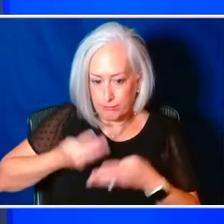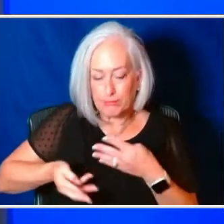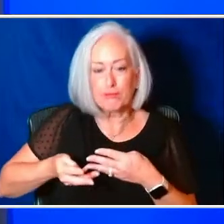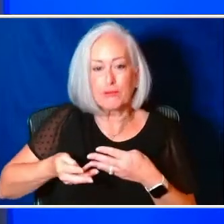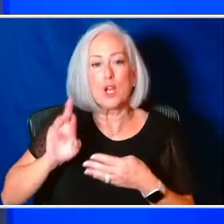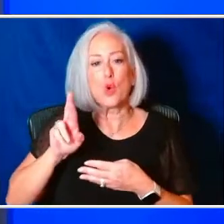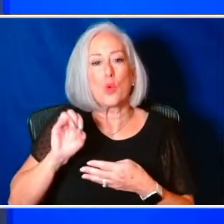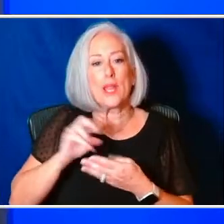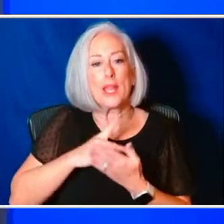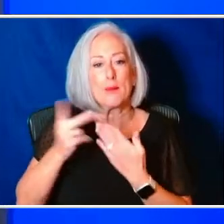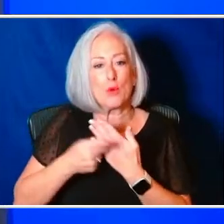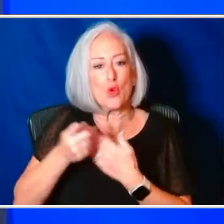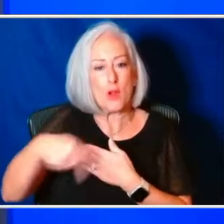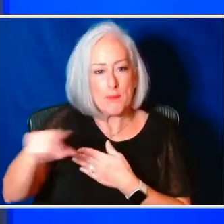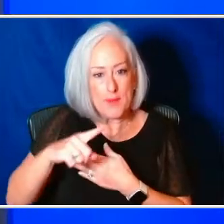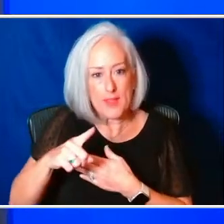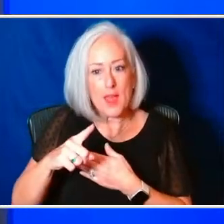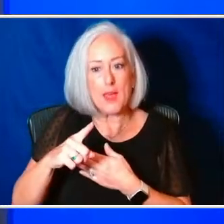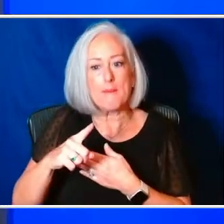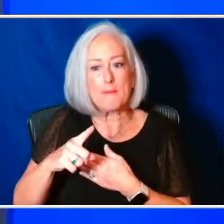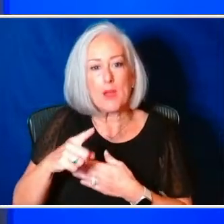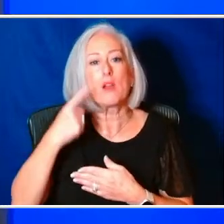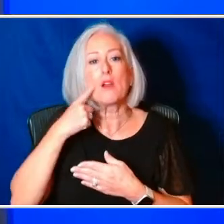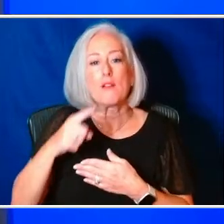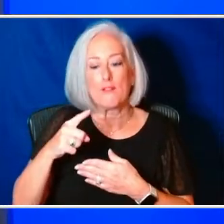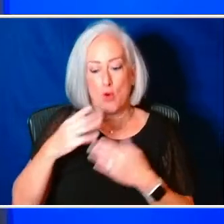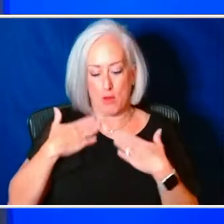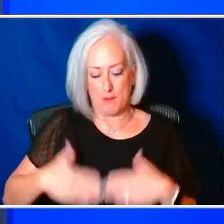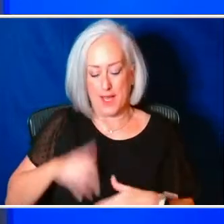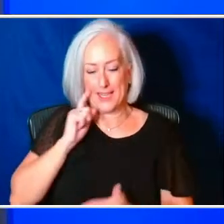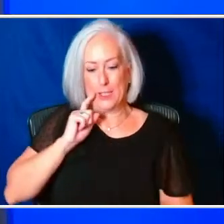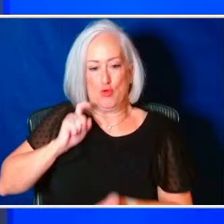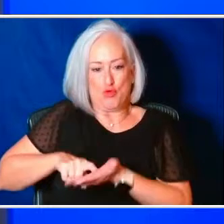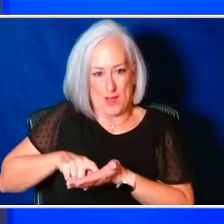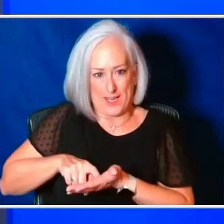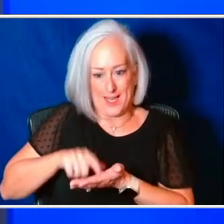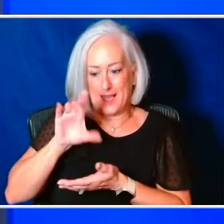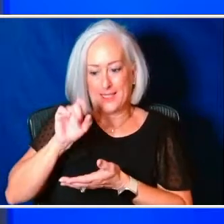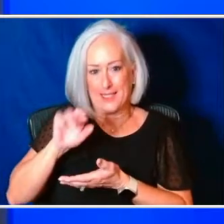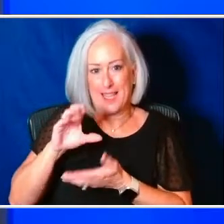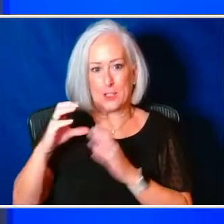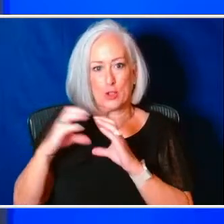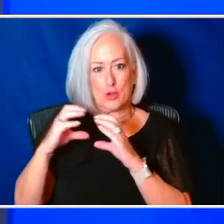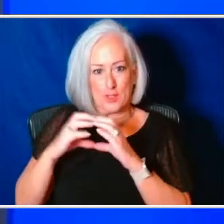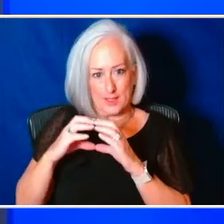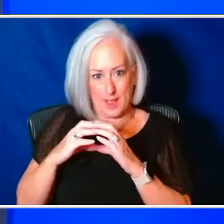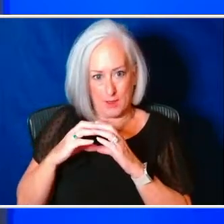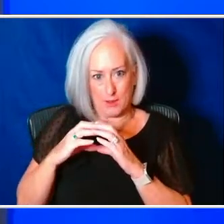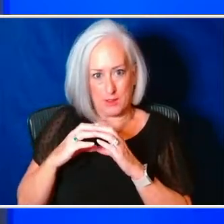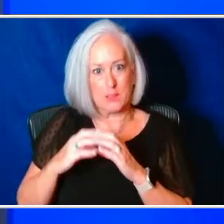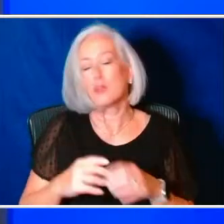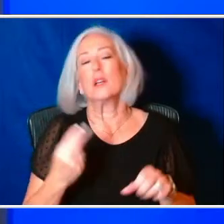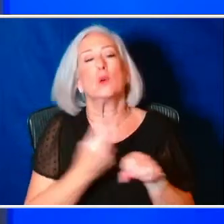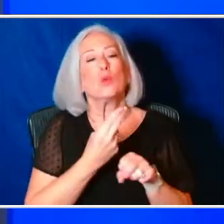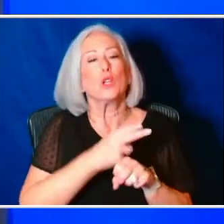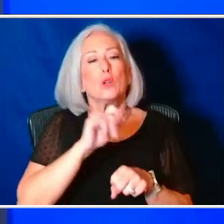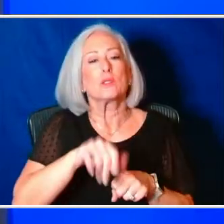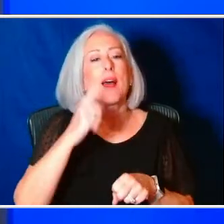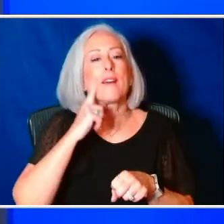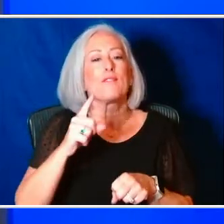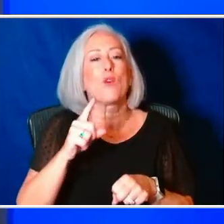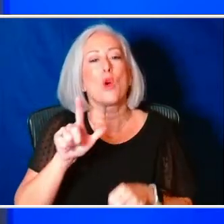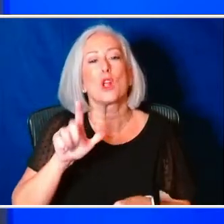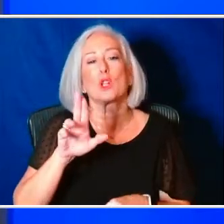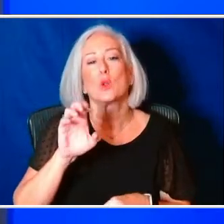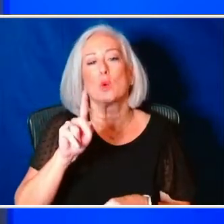this case, to recognize a cancer cells, and it's been used very successful in leukemias and other types of lymphomas